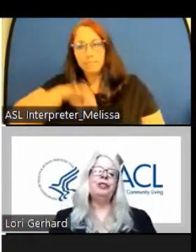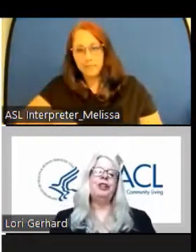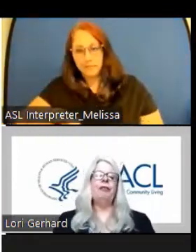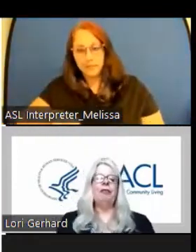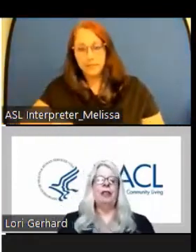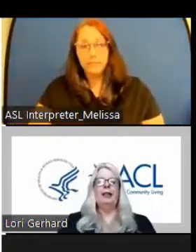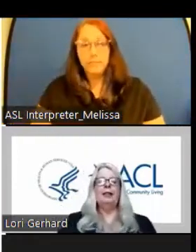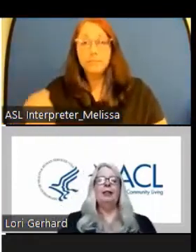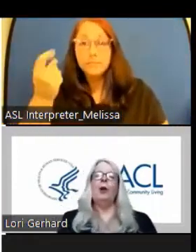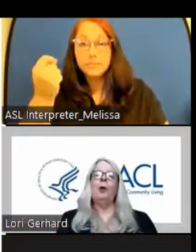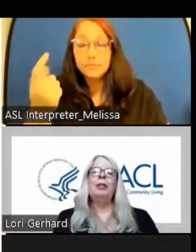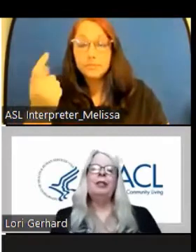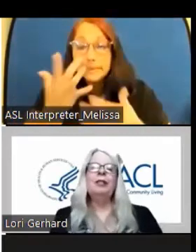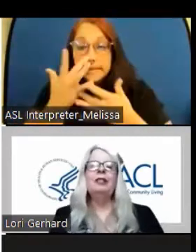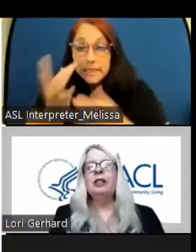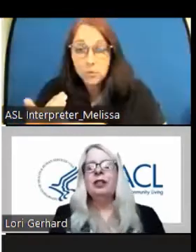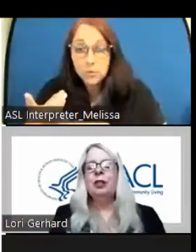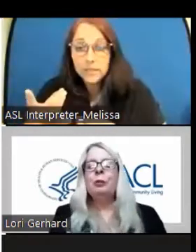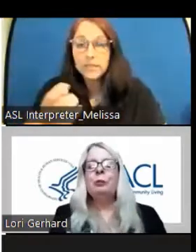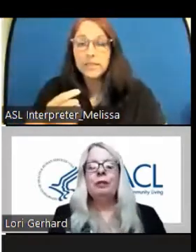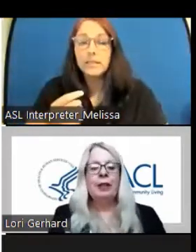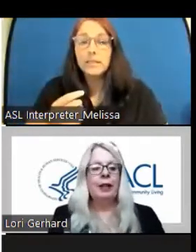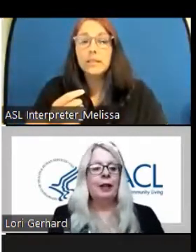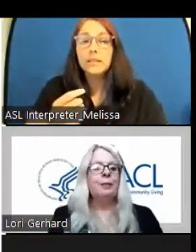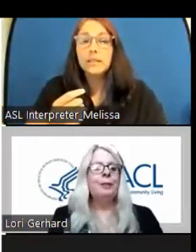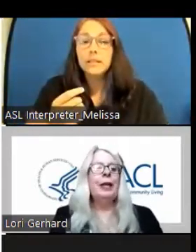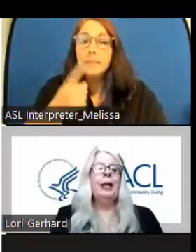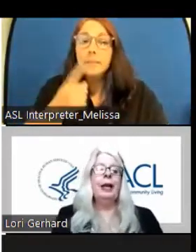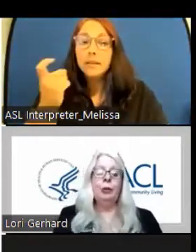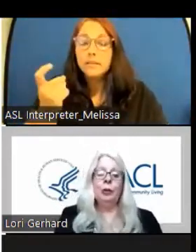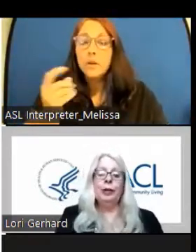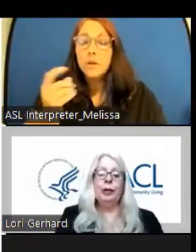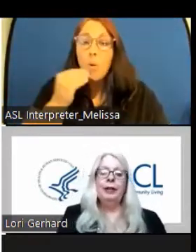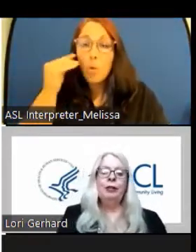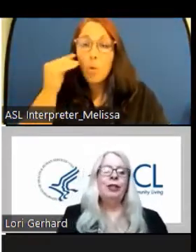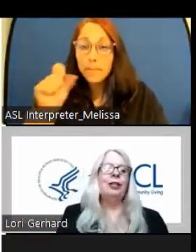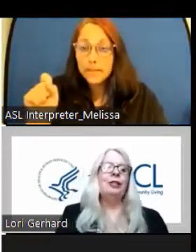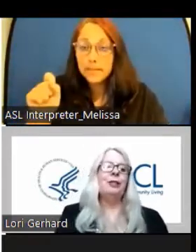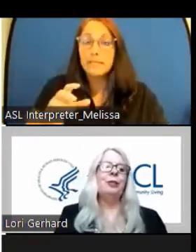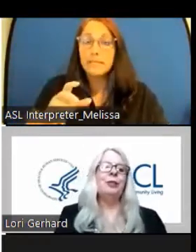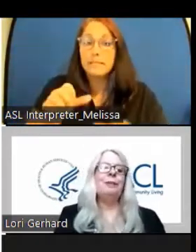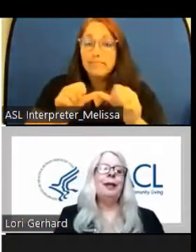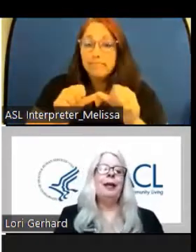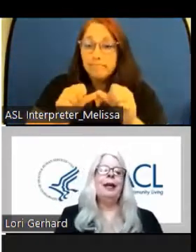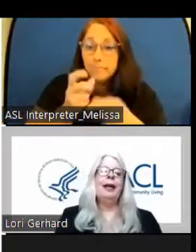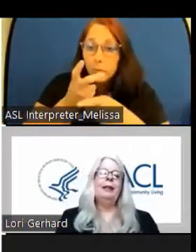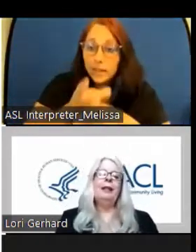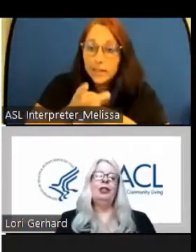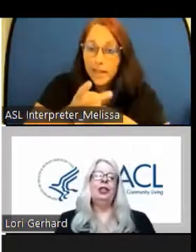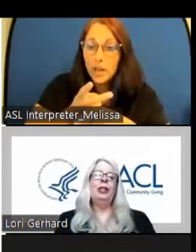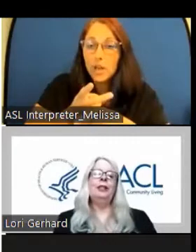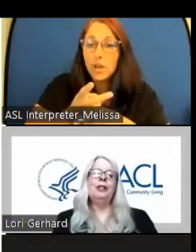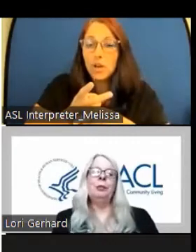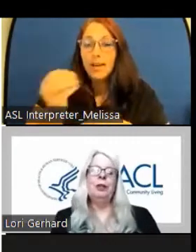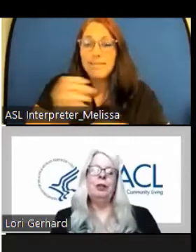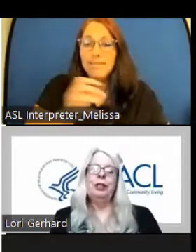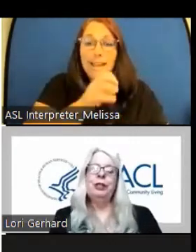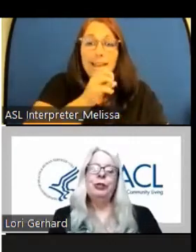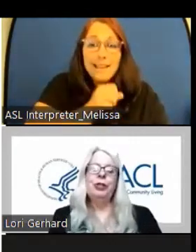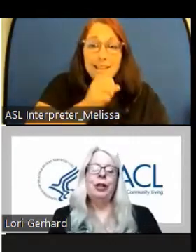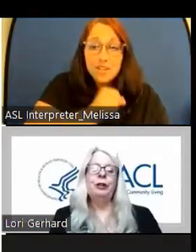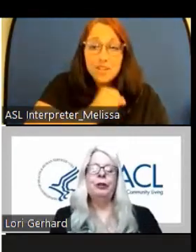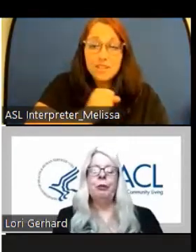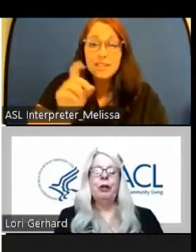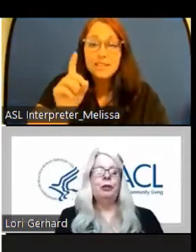we're discovering that the homelessness continuums of care and coordinated entry systems and the Aging and Disability